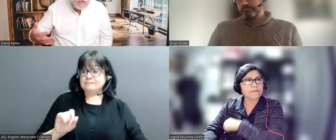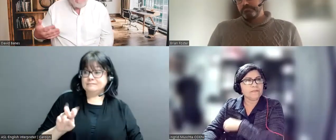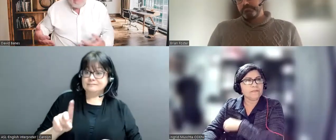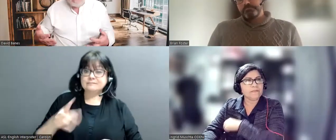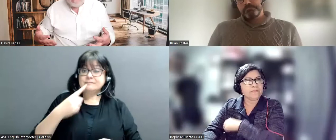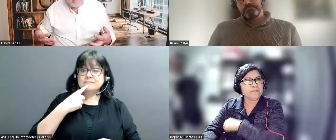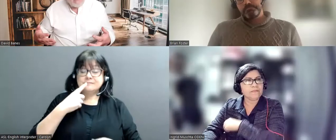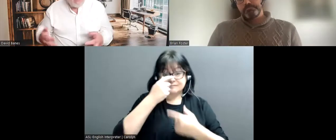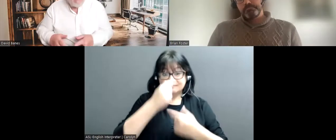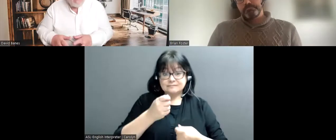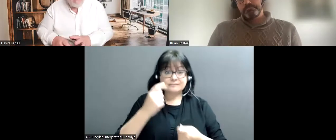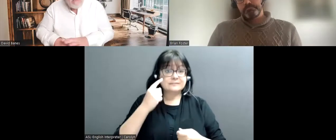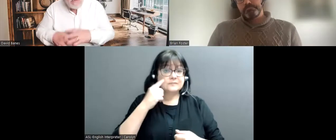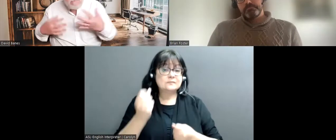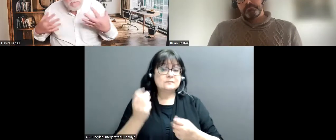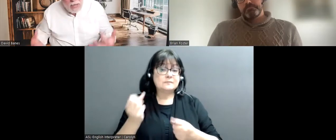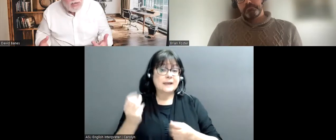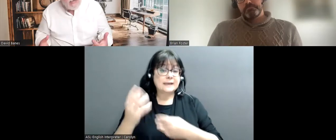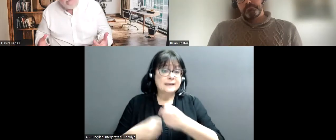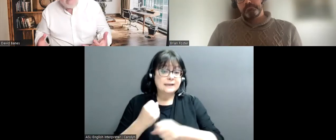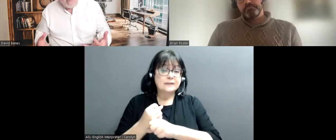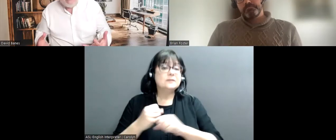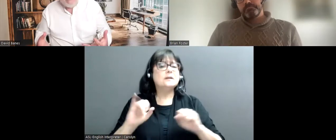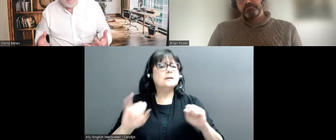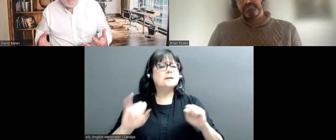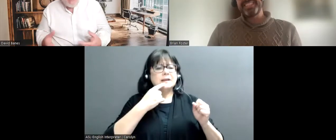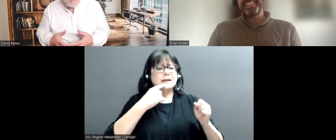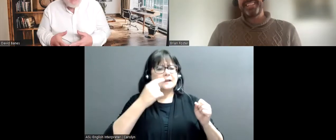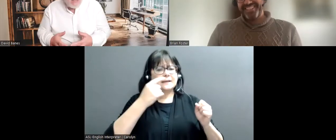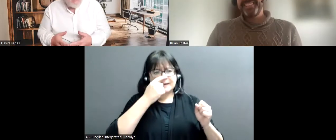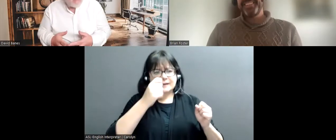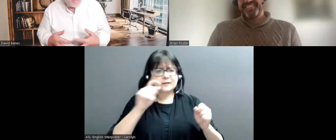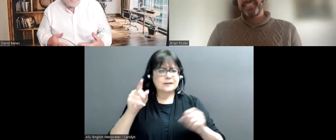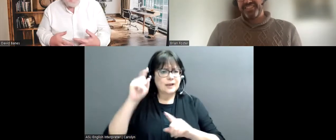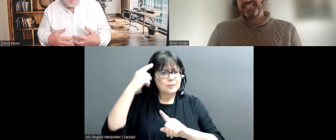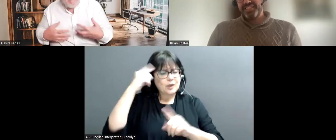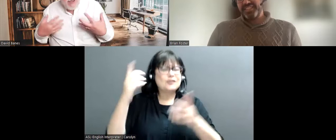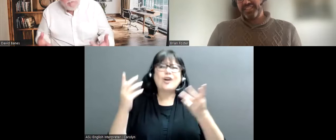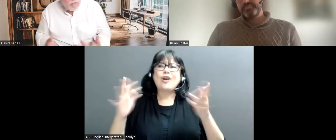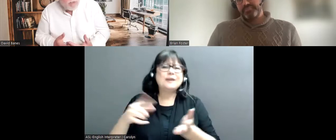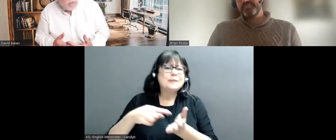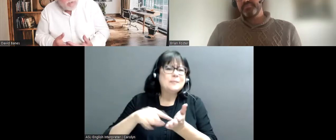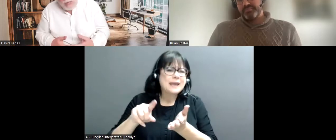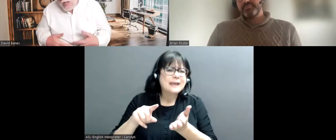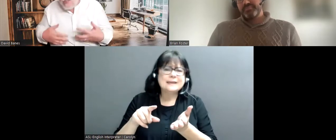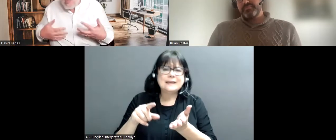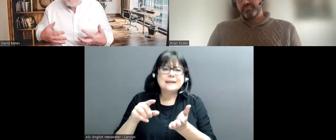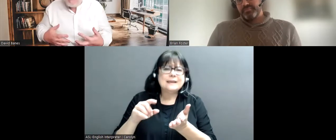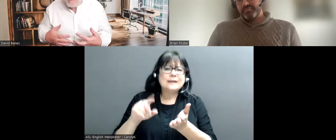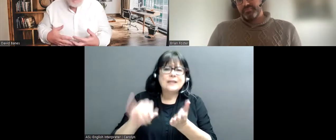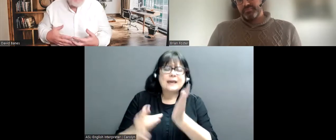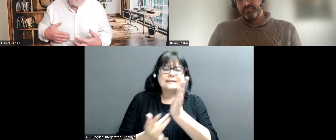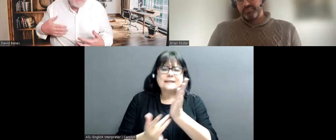helping employers to understand that they've already paid for things in the technology they provide for every employee.